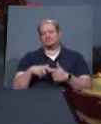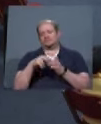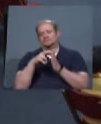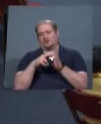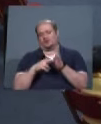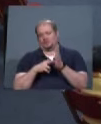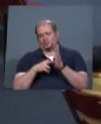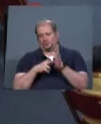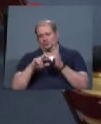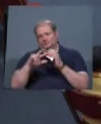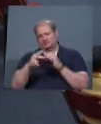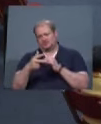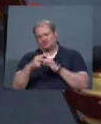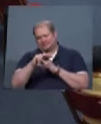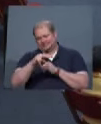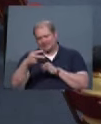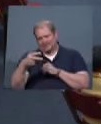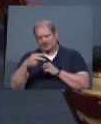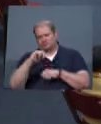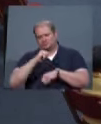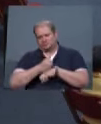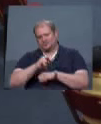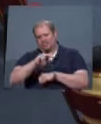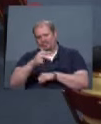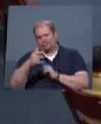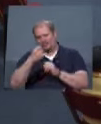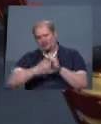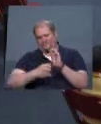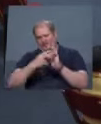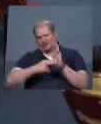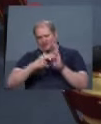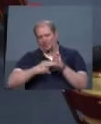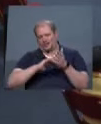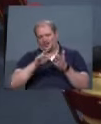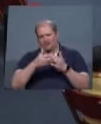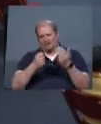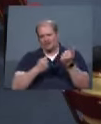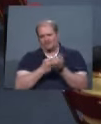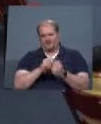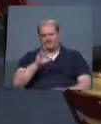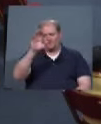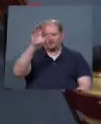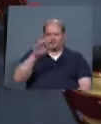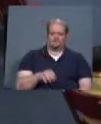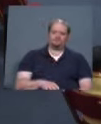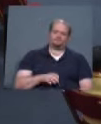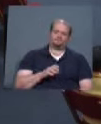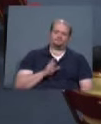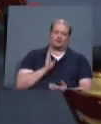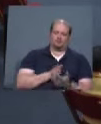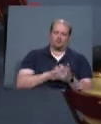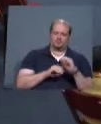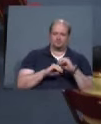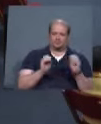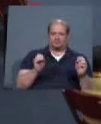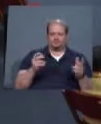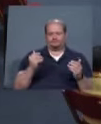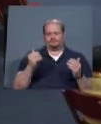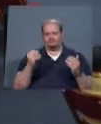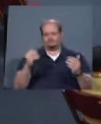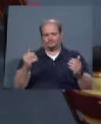We have a motion and a second to suspend the rules and place on third and final reading. All in favor? Aye. Opposed?